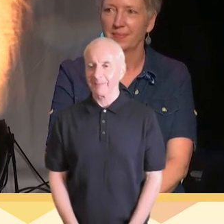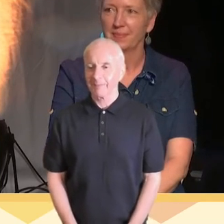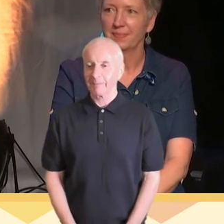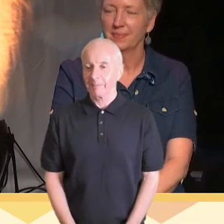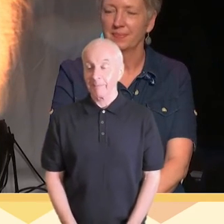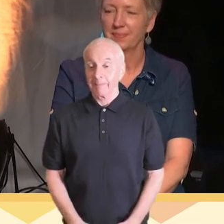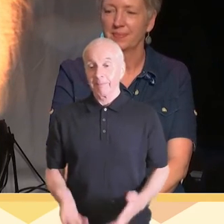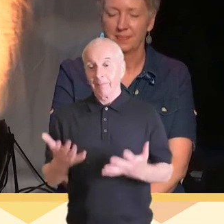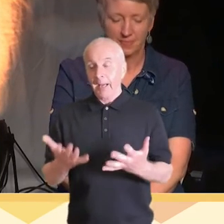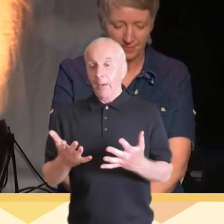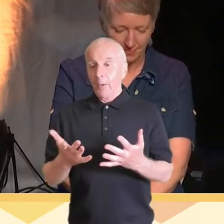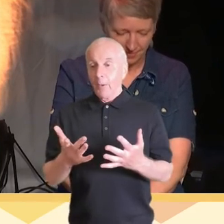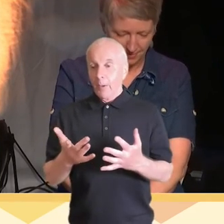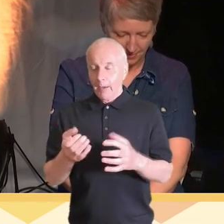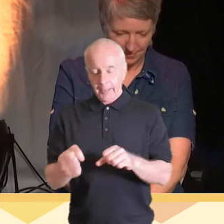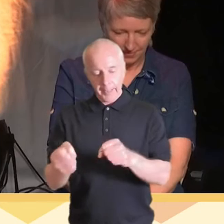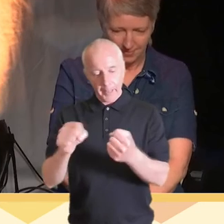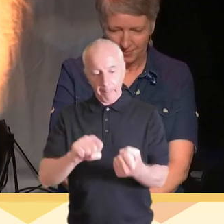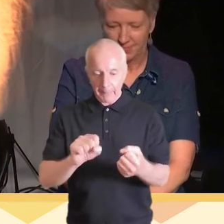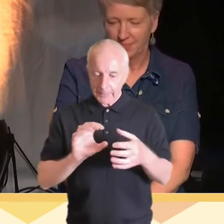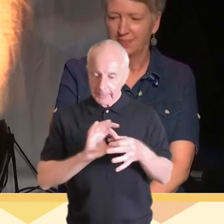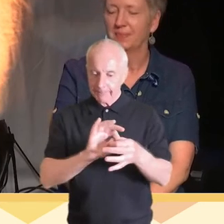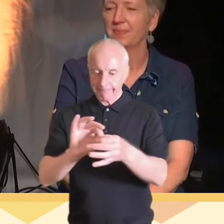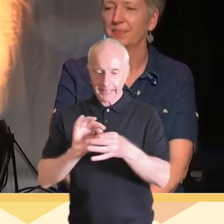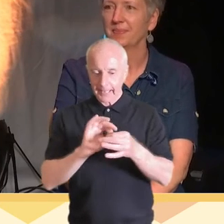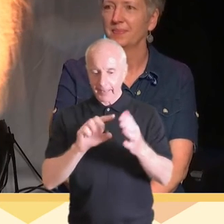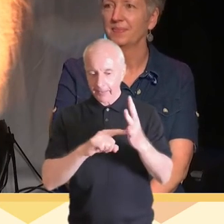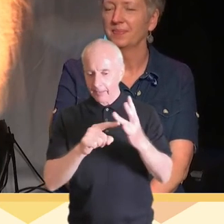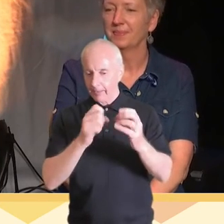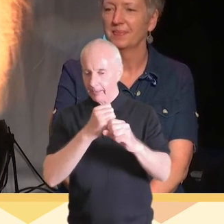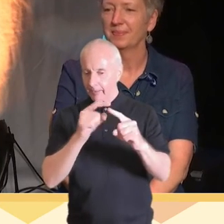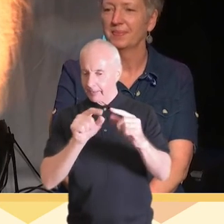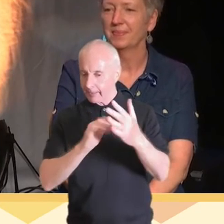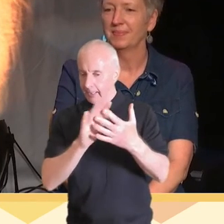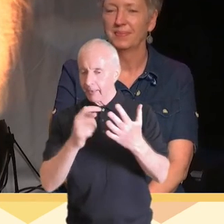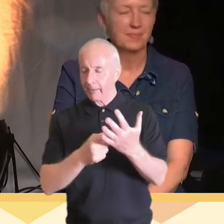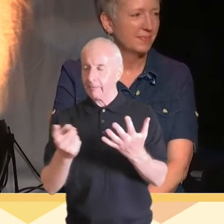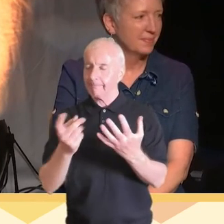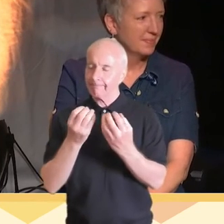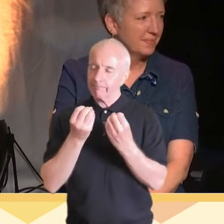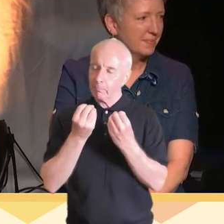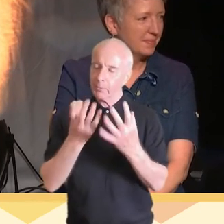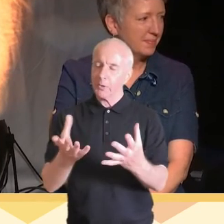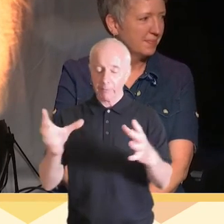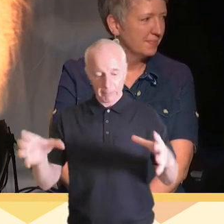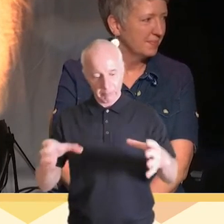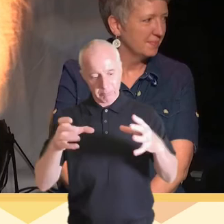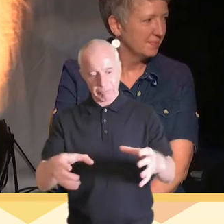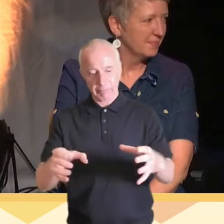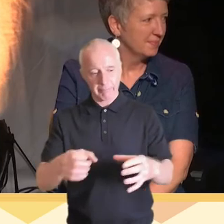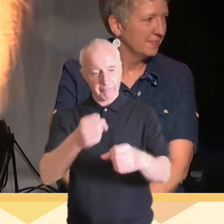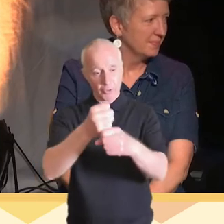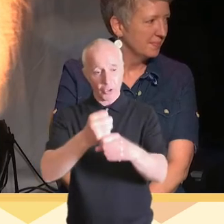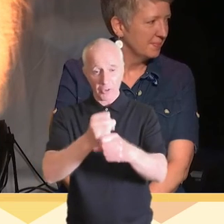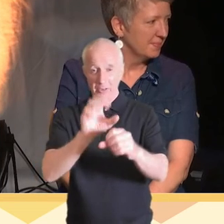Now, Baptist Together is a beautiful movement. It's a beautiful movement of churches, associations, and colleges who